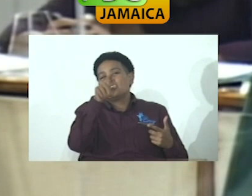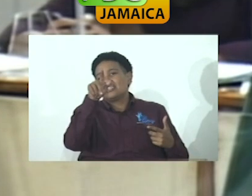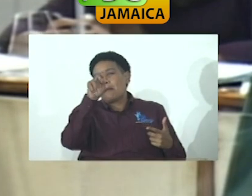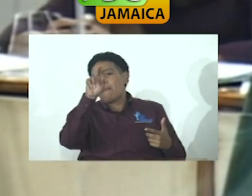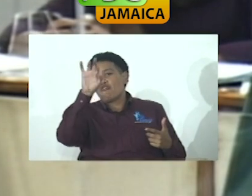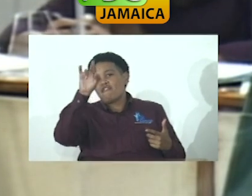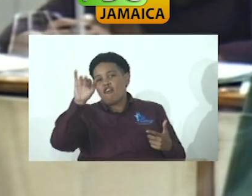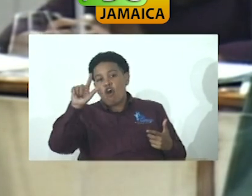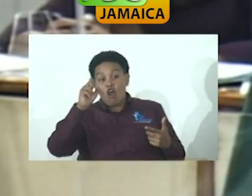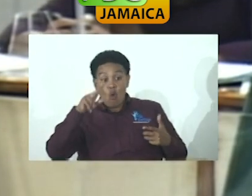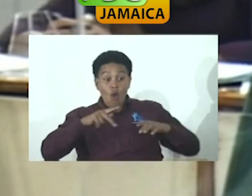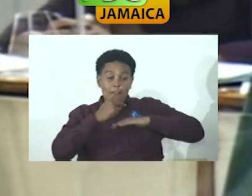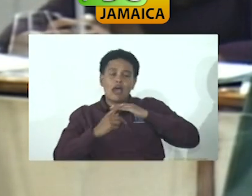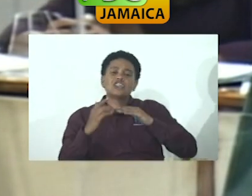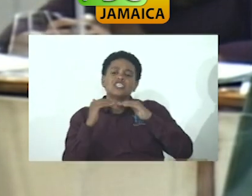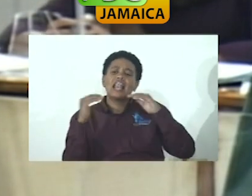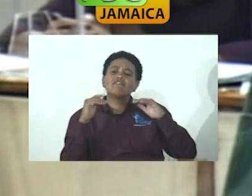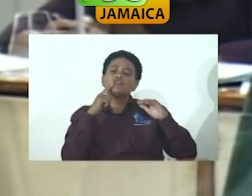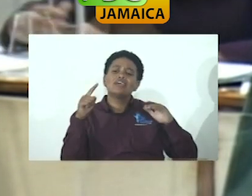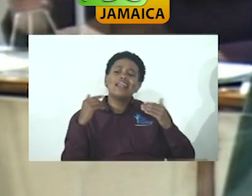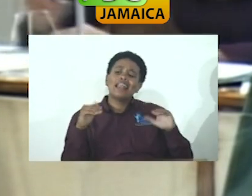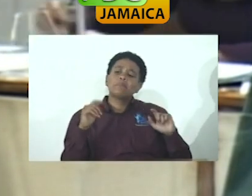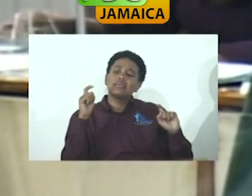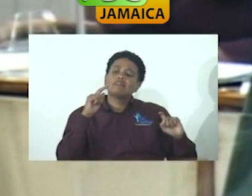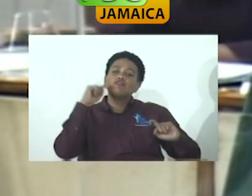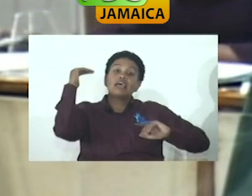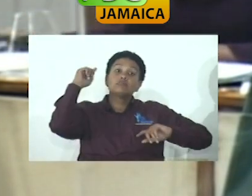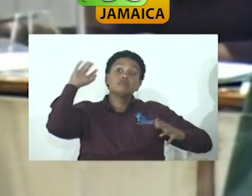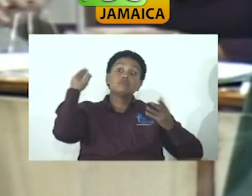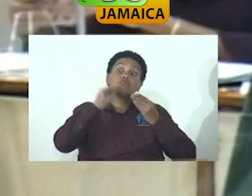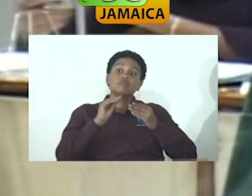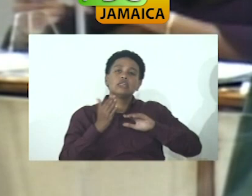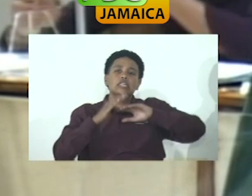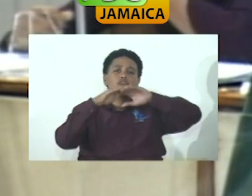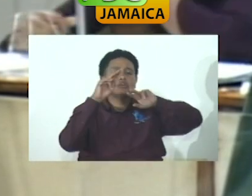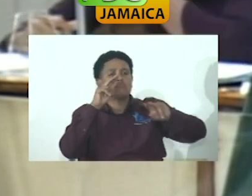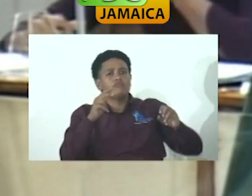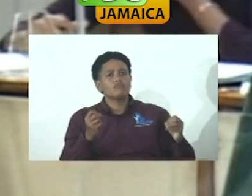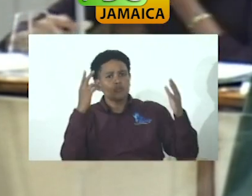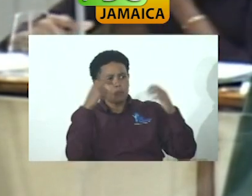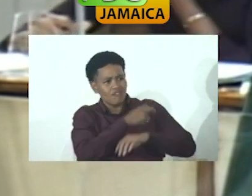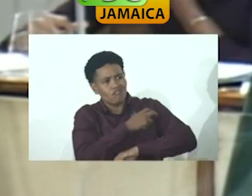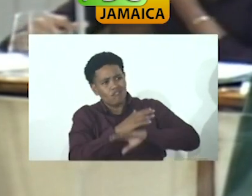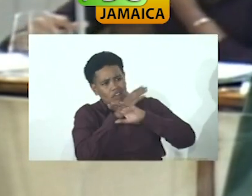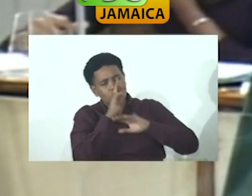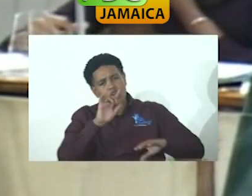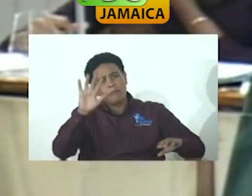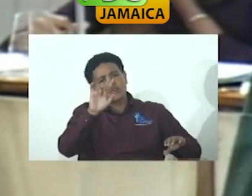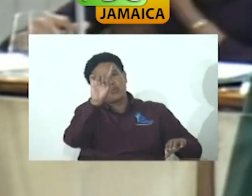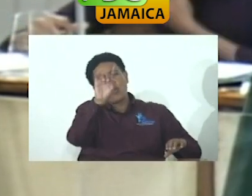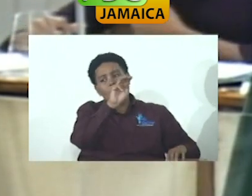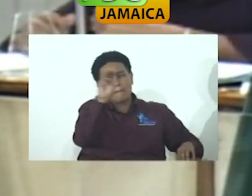parish levels is limited. Given the anticipated overall increase in the number of vaccines, approximately 1